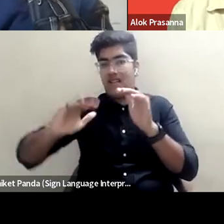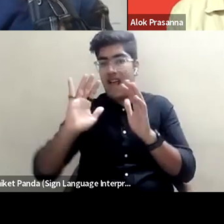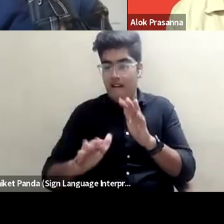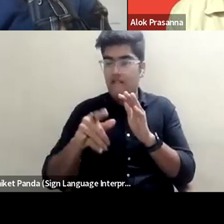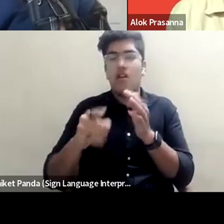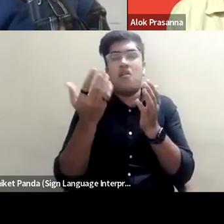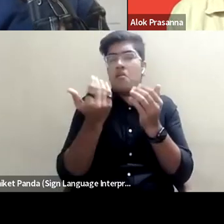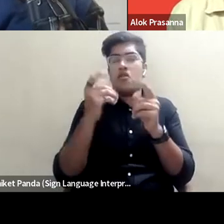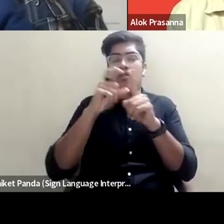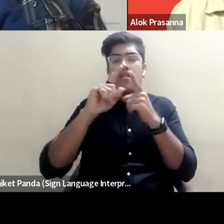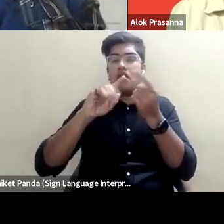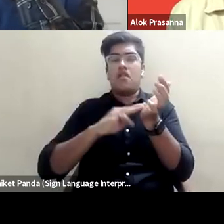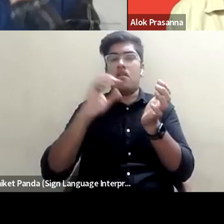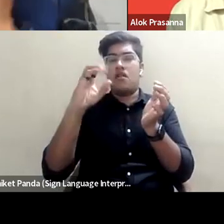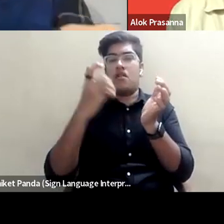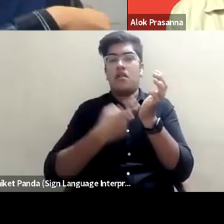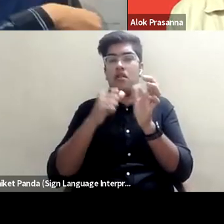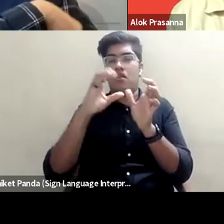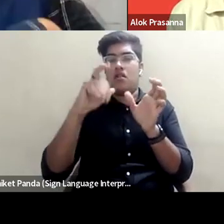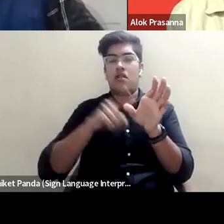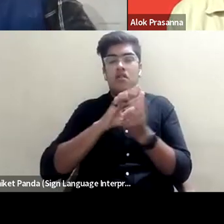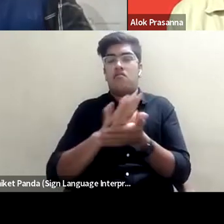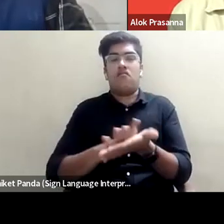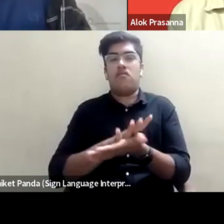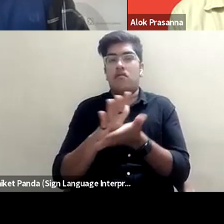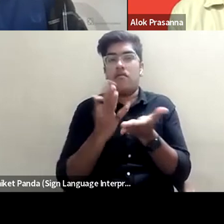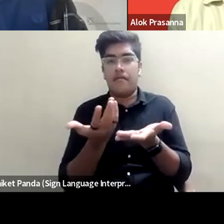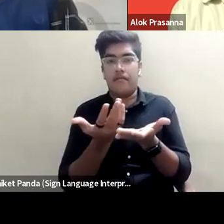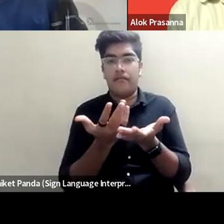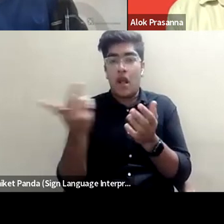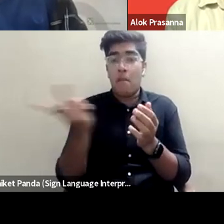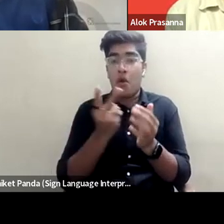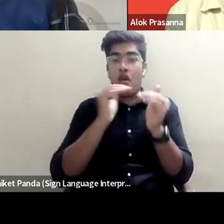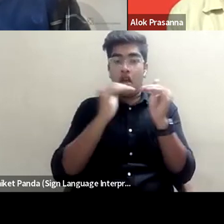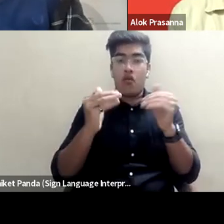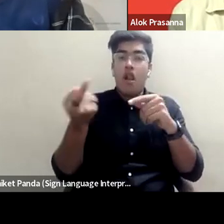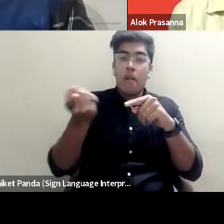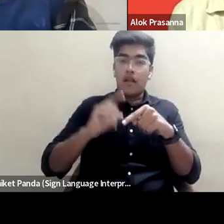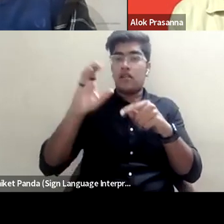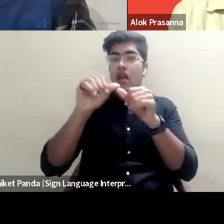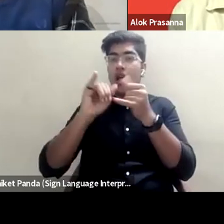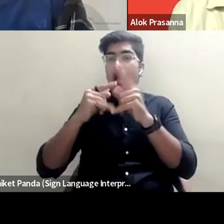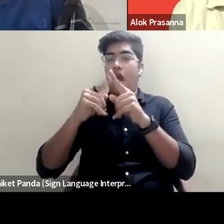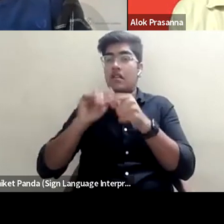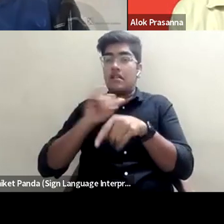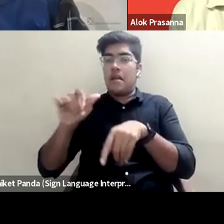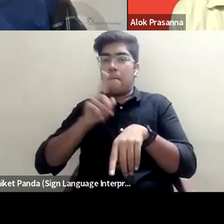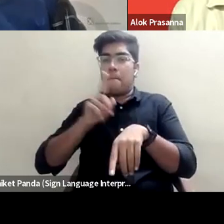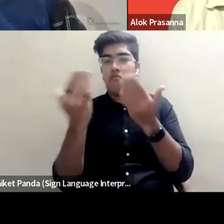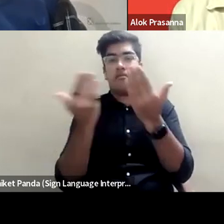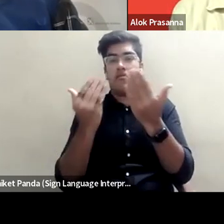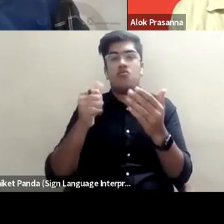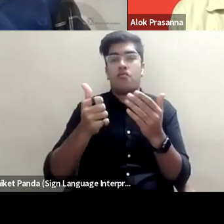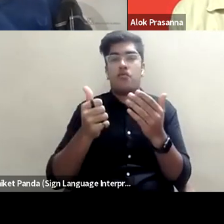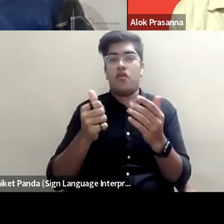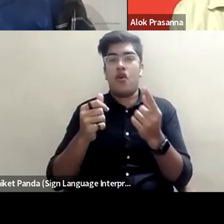you cannot have equality and caste system, again on the same basis. And then you